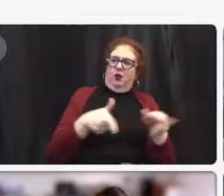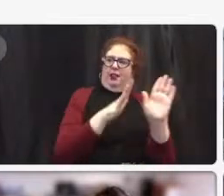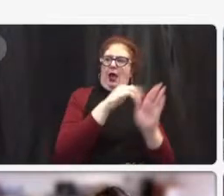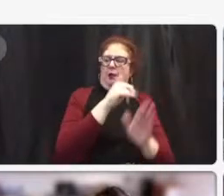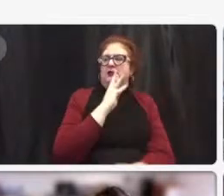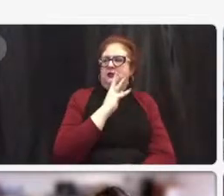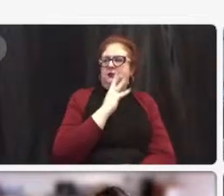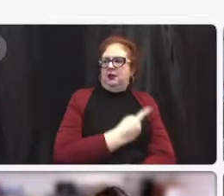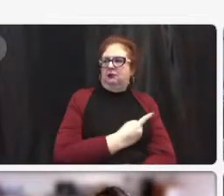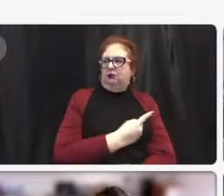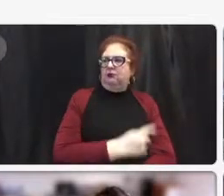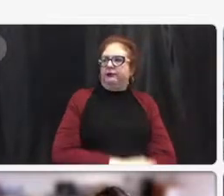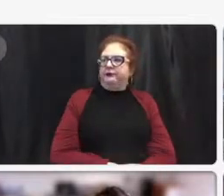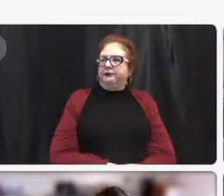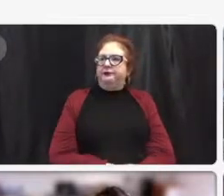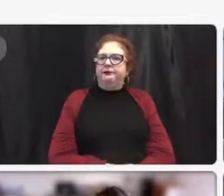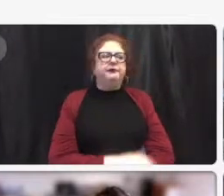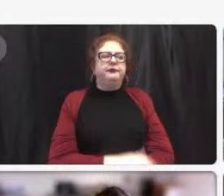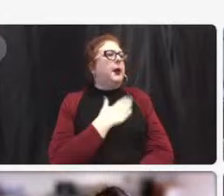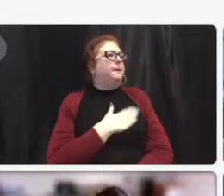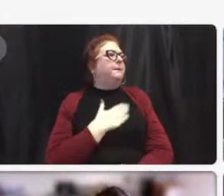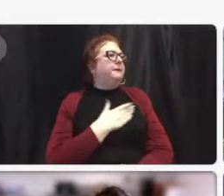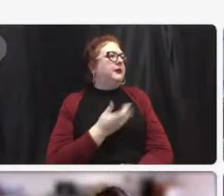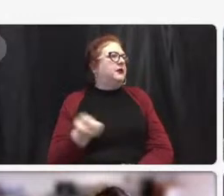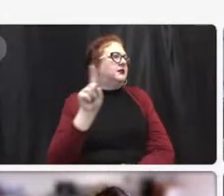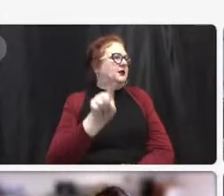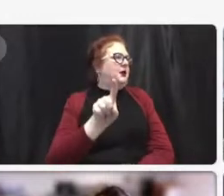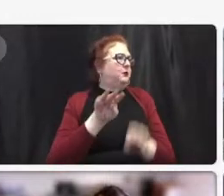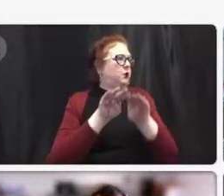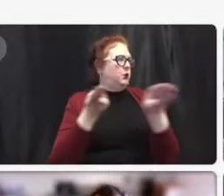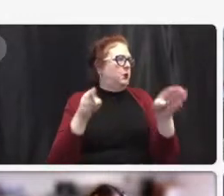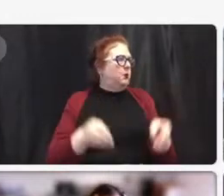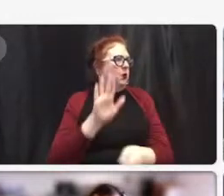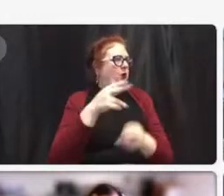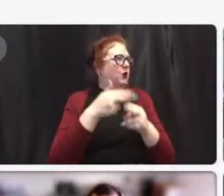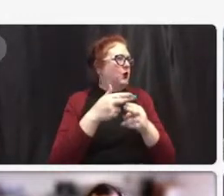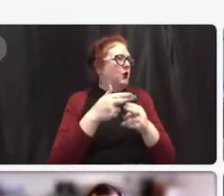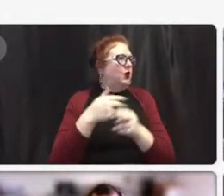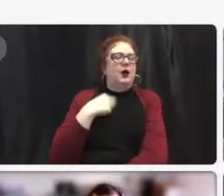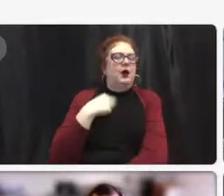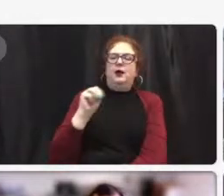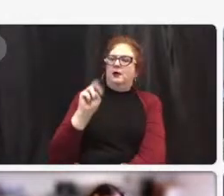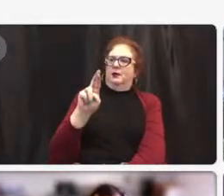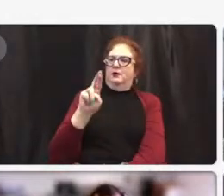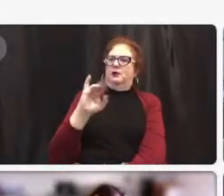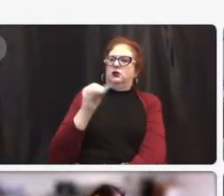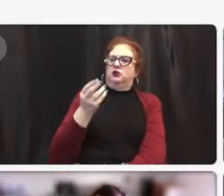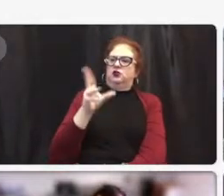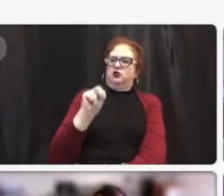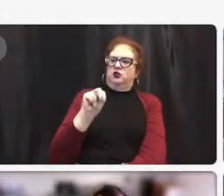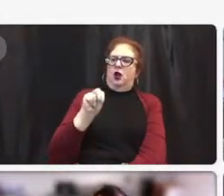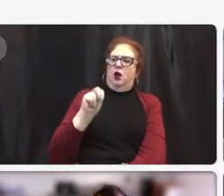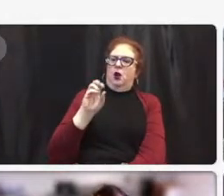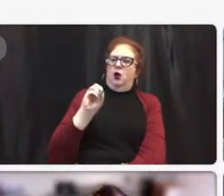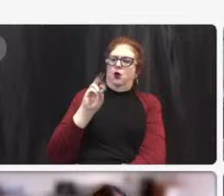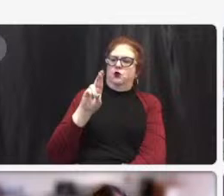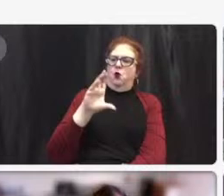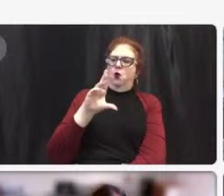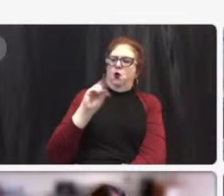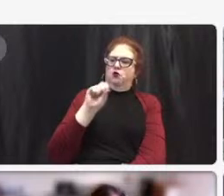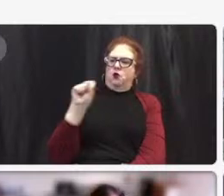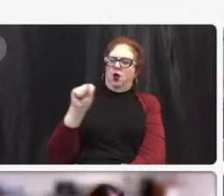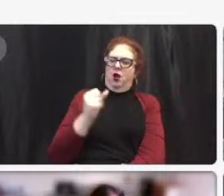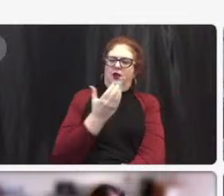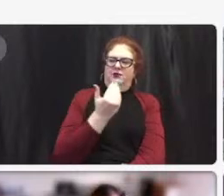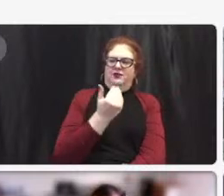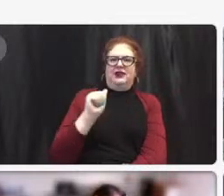Please come to the podium, sir, and please state your name. I'm Mr. John Norcross. I live at